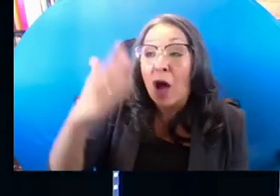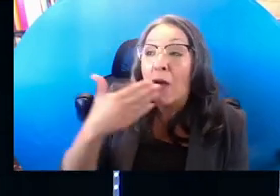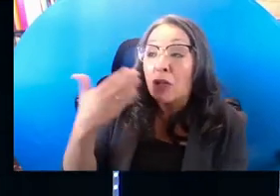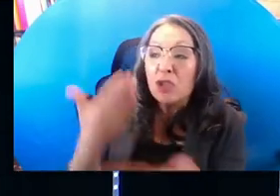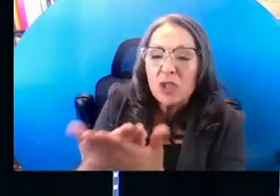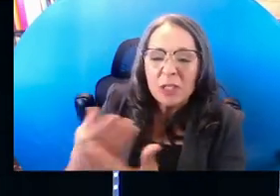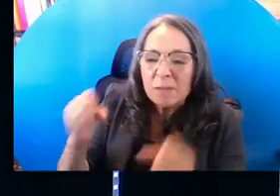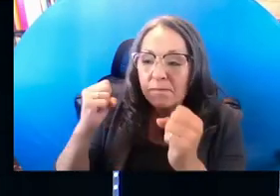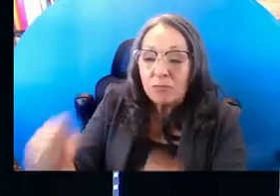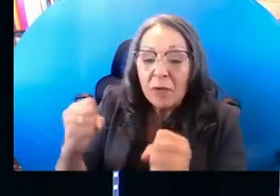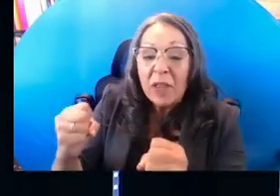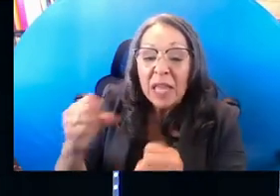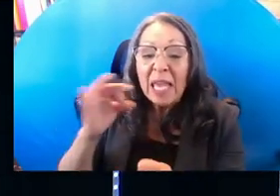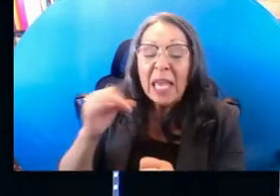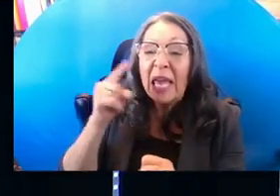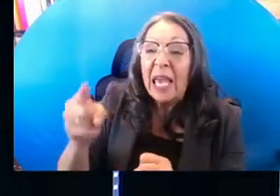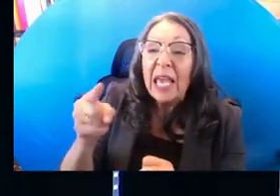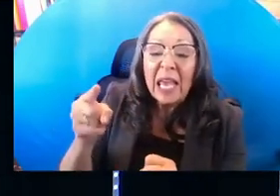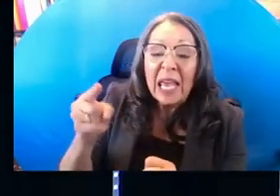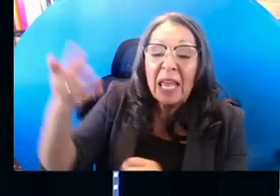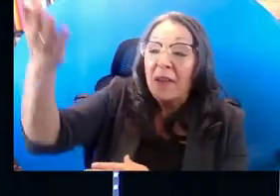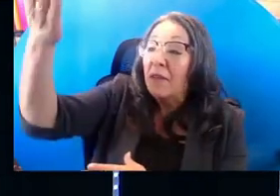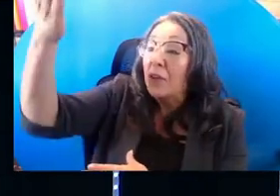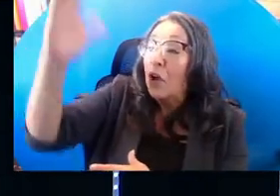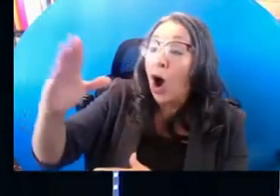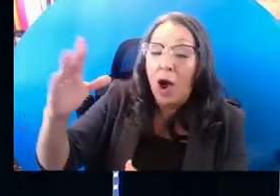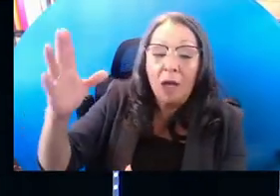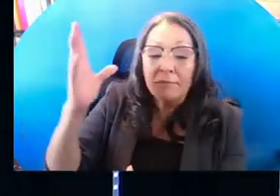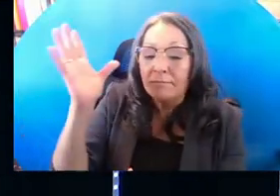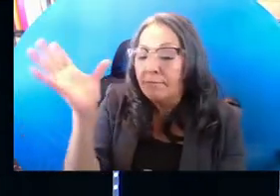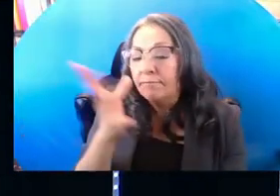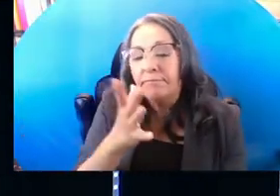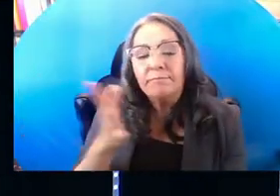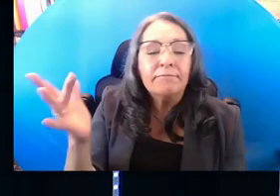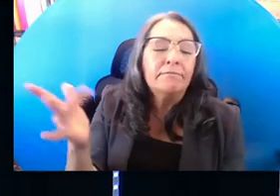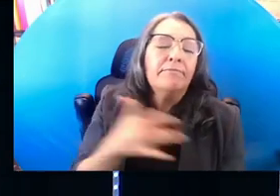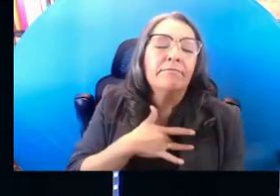control of our hearts and we make him Lord, oh man, there ain't no stopping it.